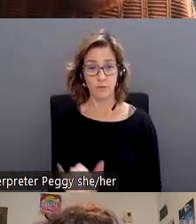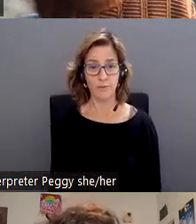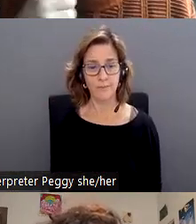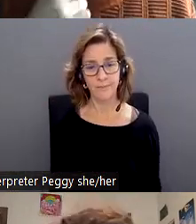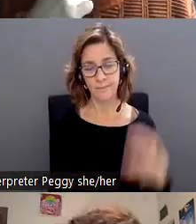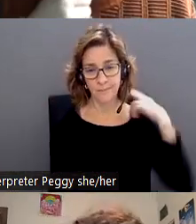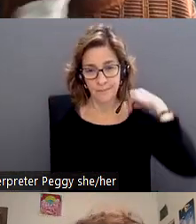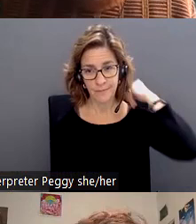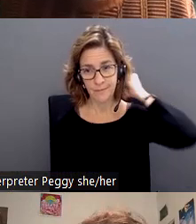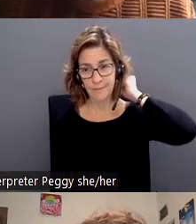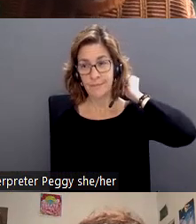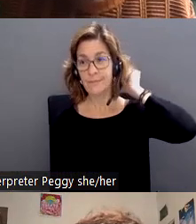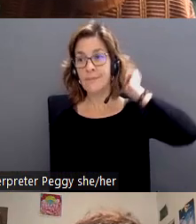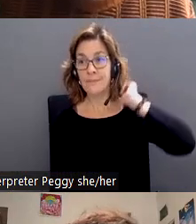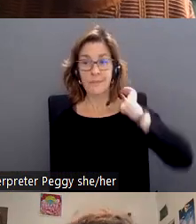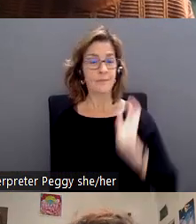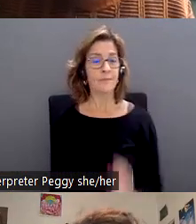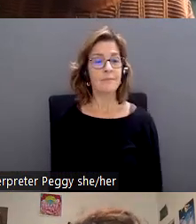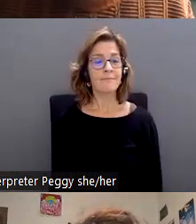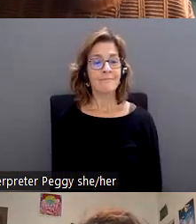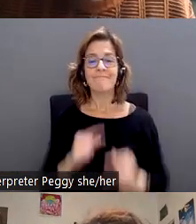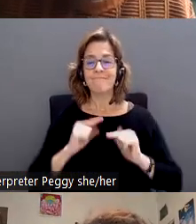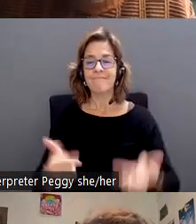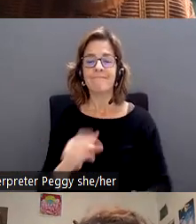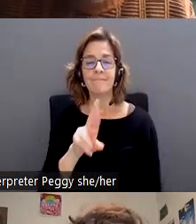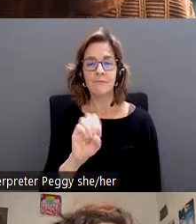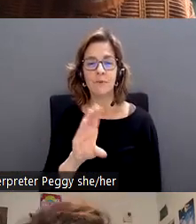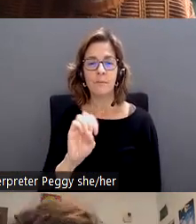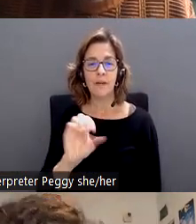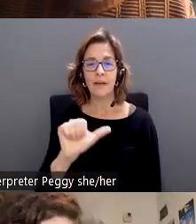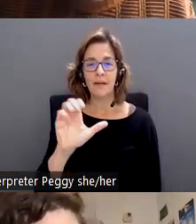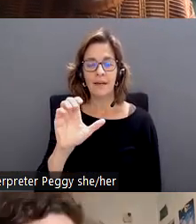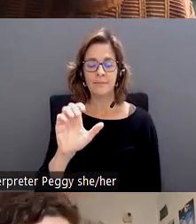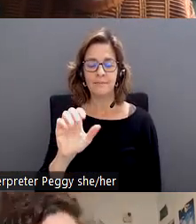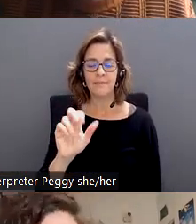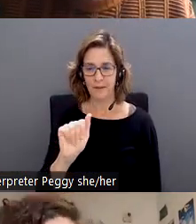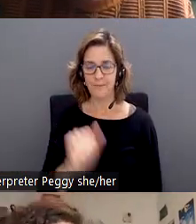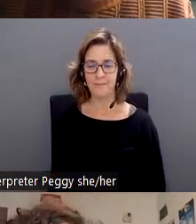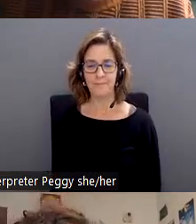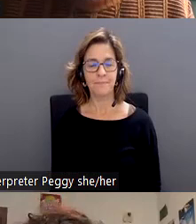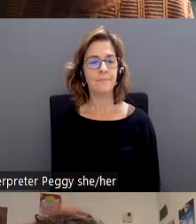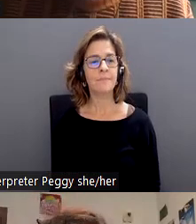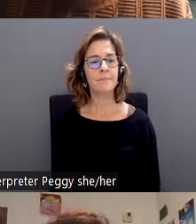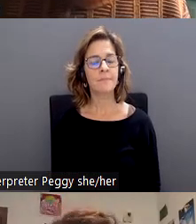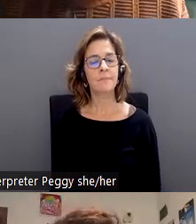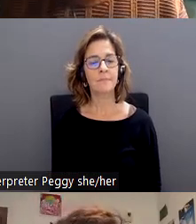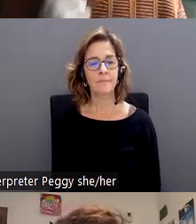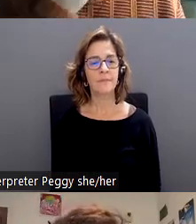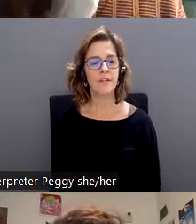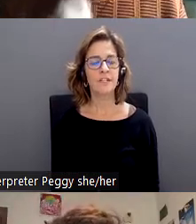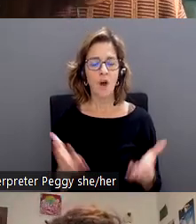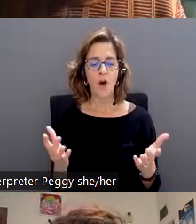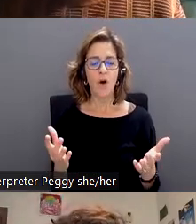Do you want to take this over, Rebecca? Absolutely. So, how do we know what the problems